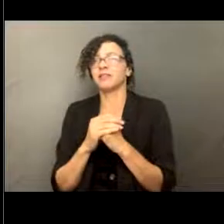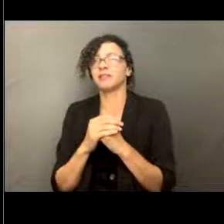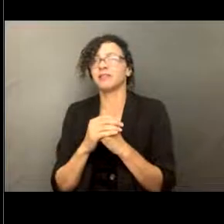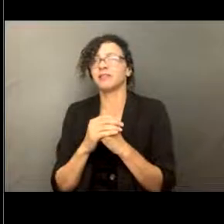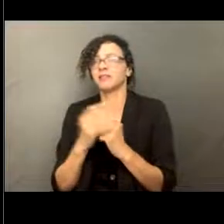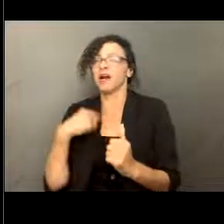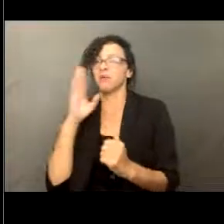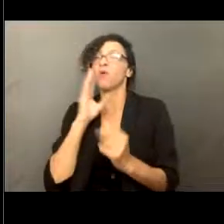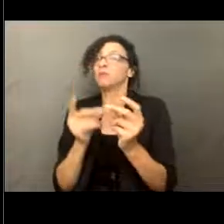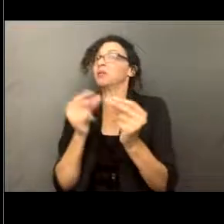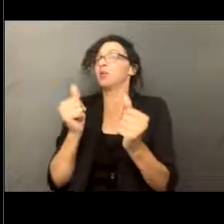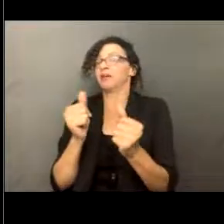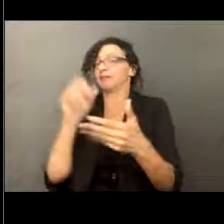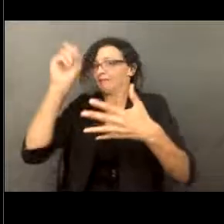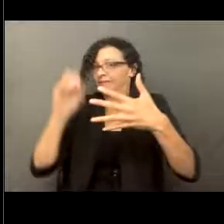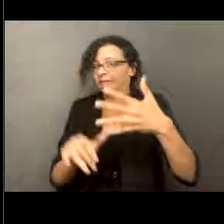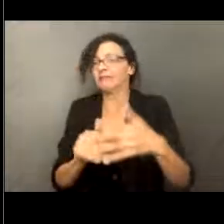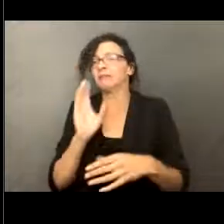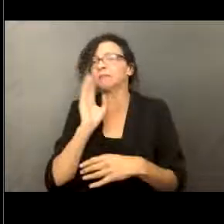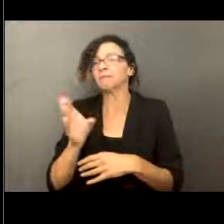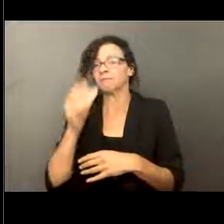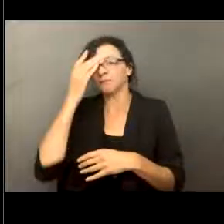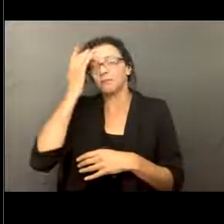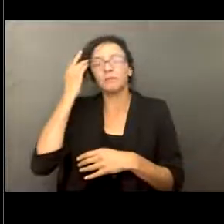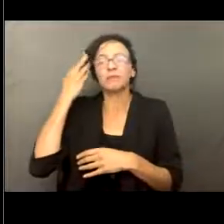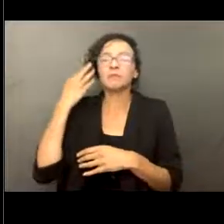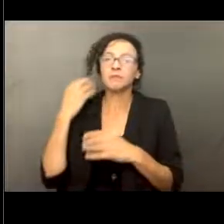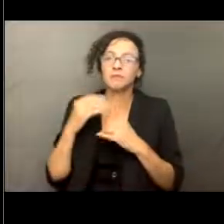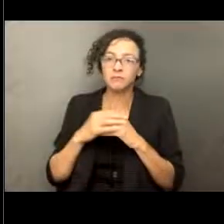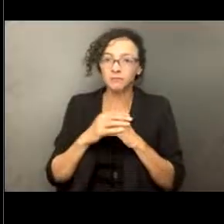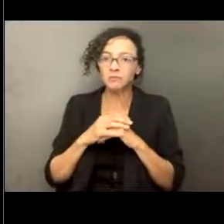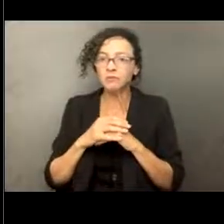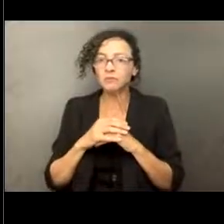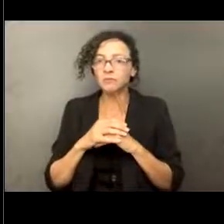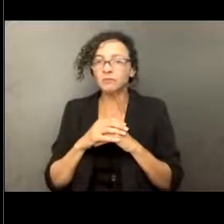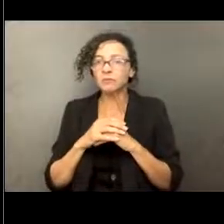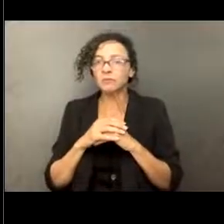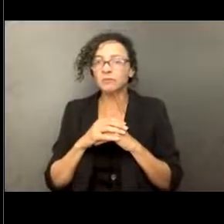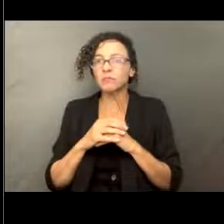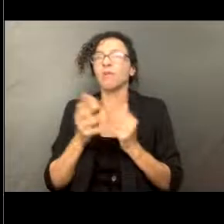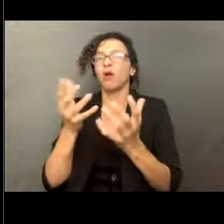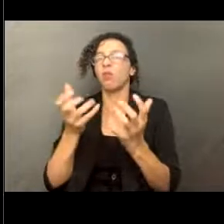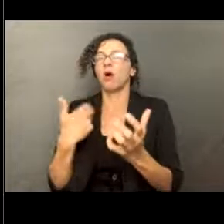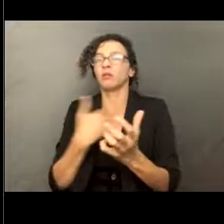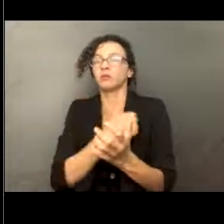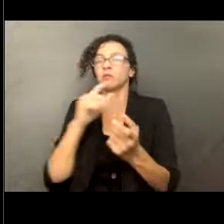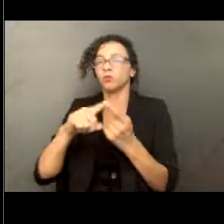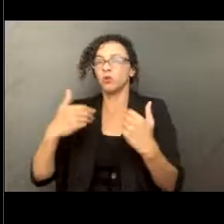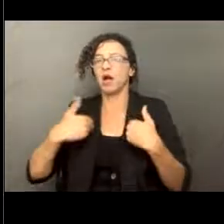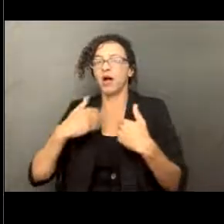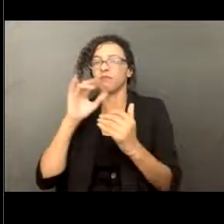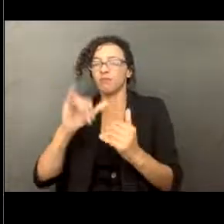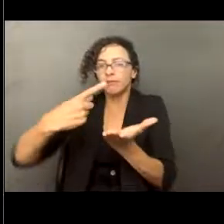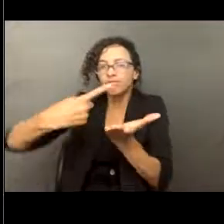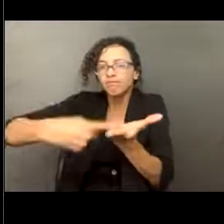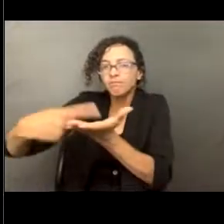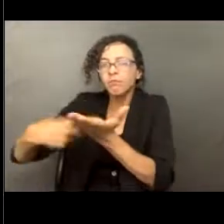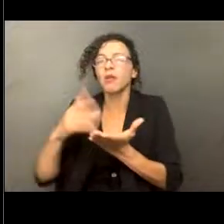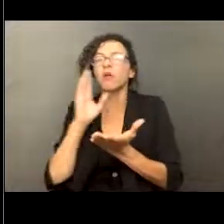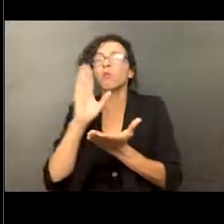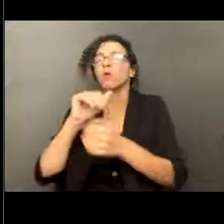gonna be quick. Yeah, he did. But I wanted to have this document. We're going to get it digitally to you. The process of getting it